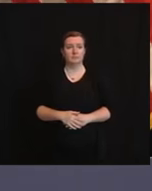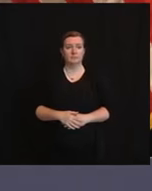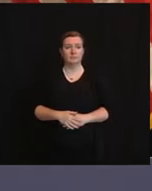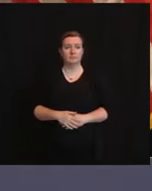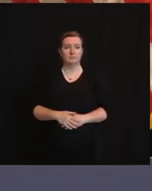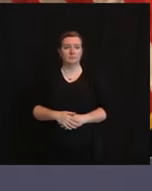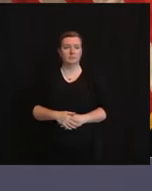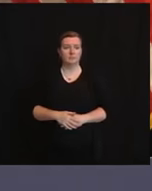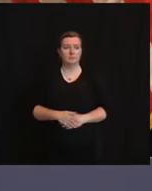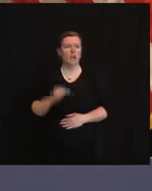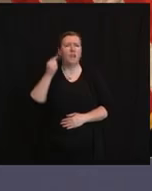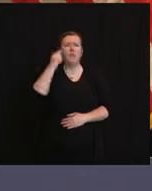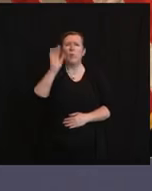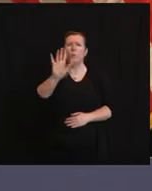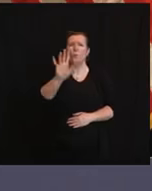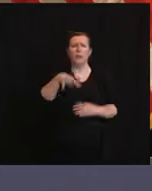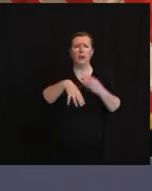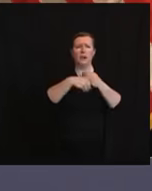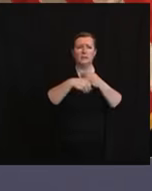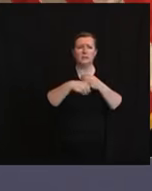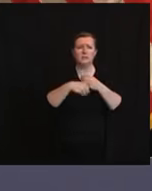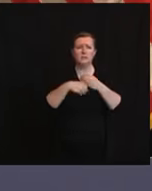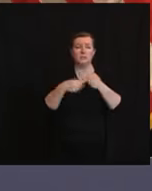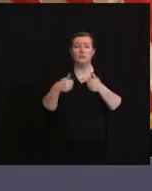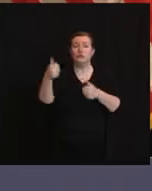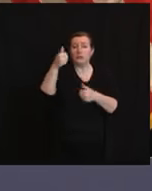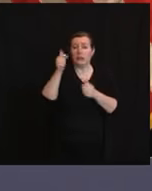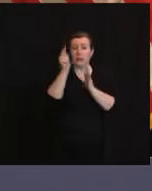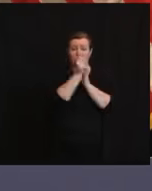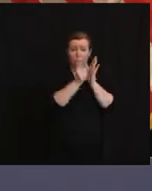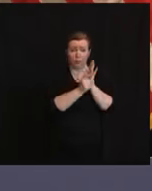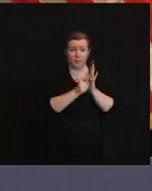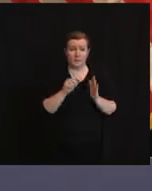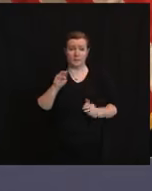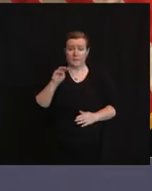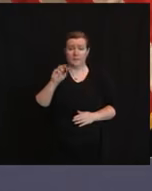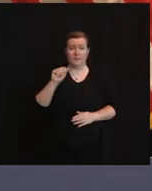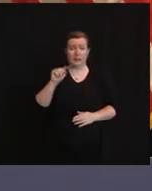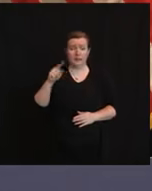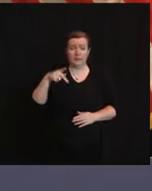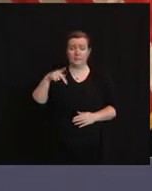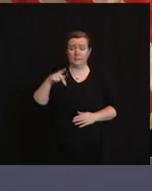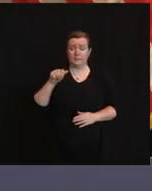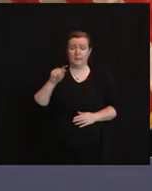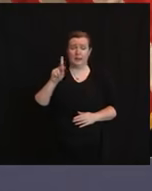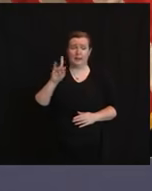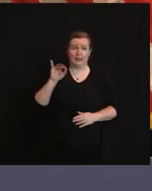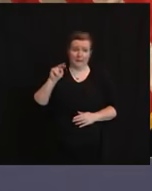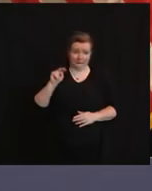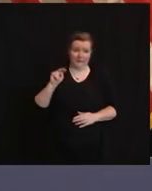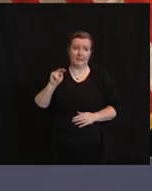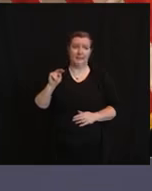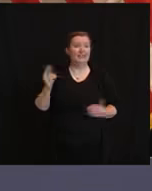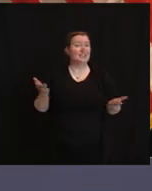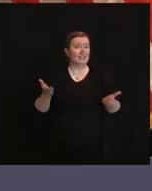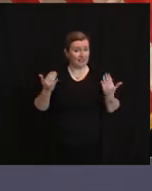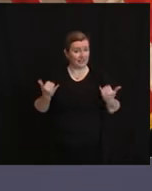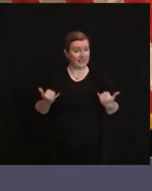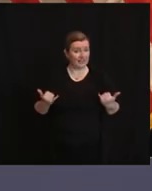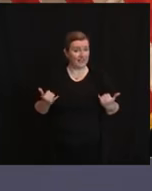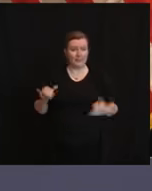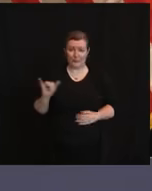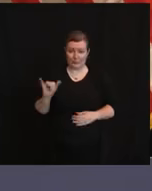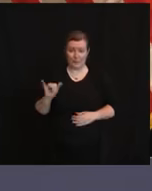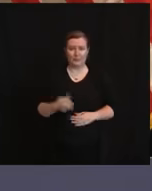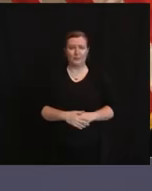Chief Counsel Matt Plackens joined us as well here. Thank you. Thank you. Everyone, of course, is wearing masks and waiting in line to get into